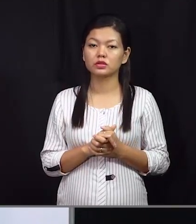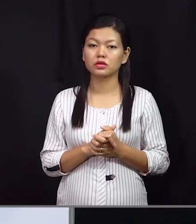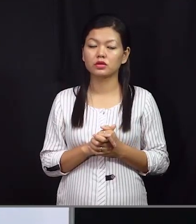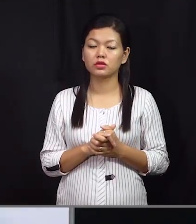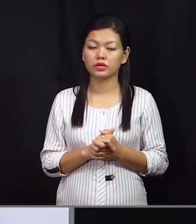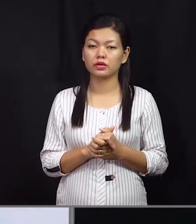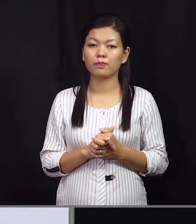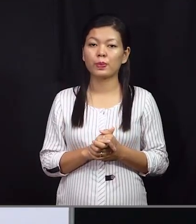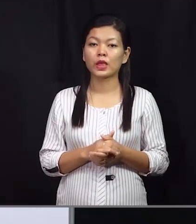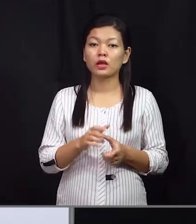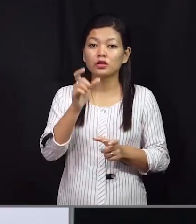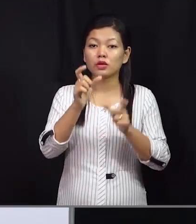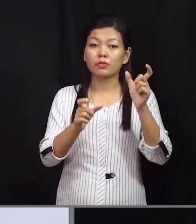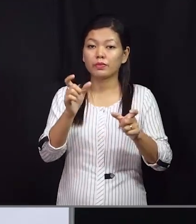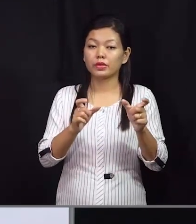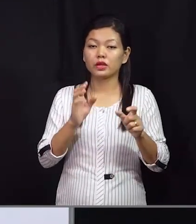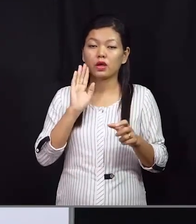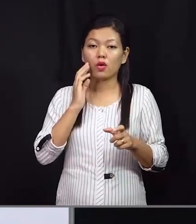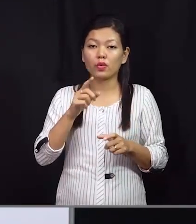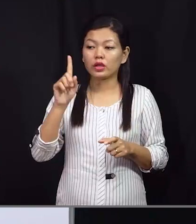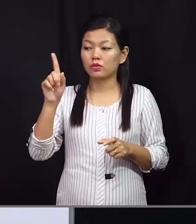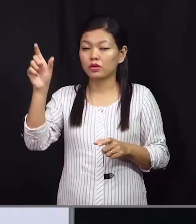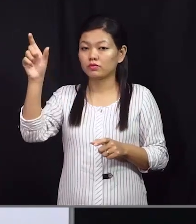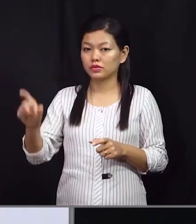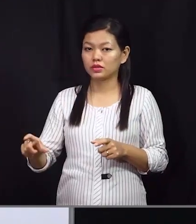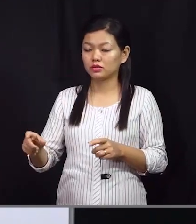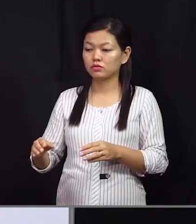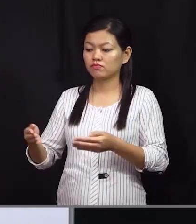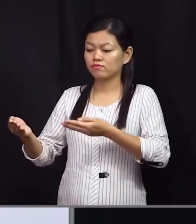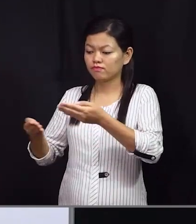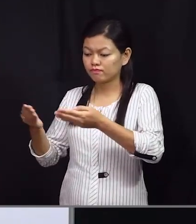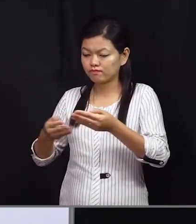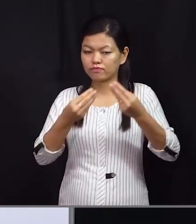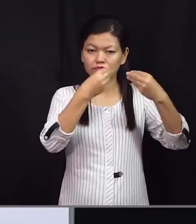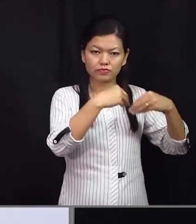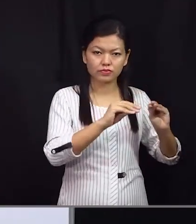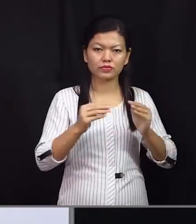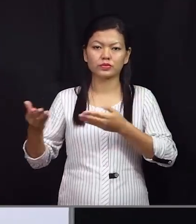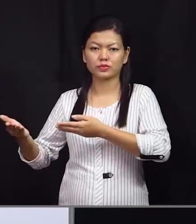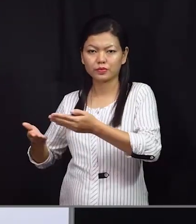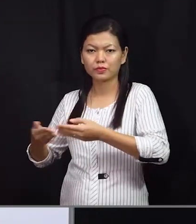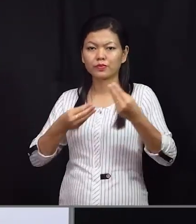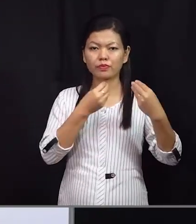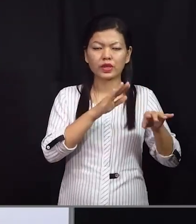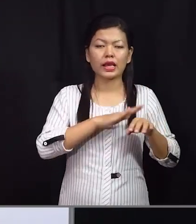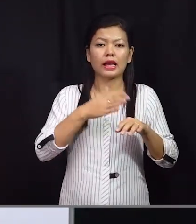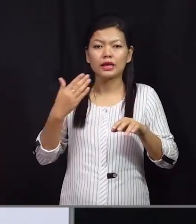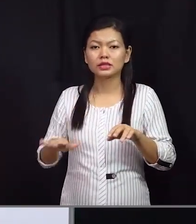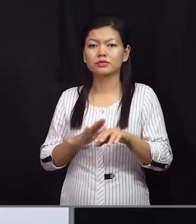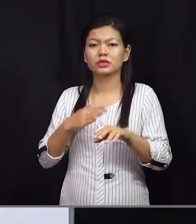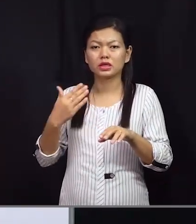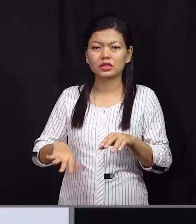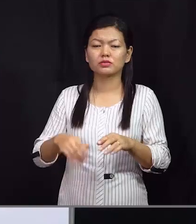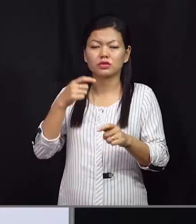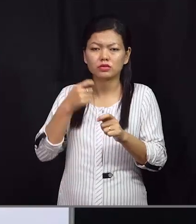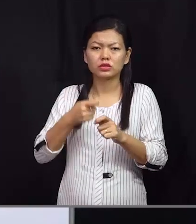guiding or advising others. Okay, now when we say profession means it is acquired through specialized